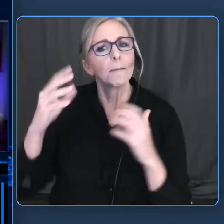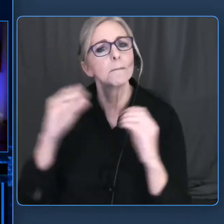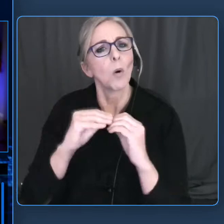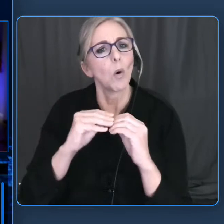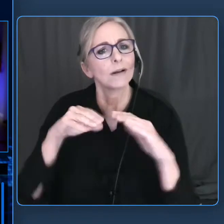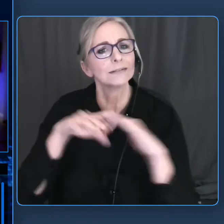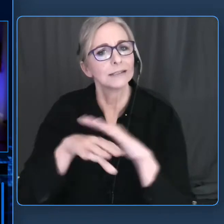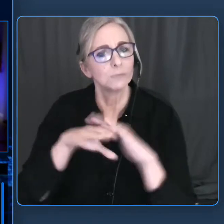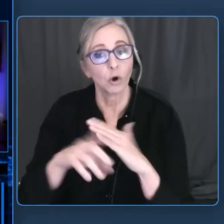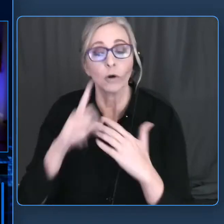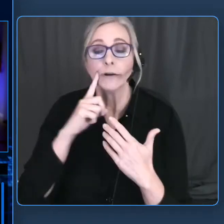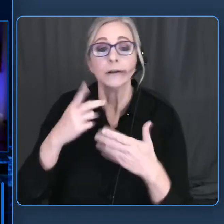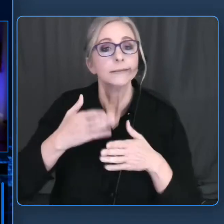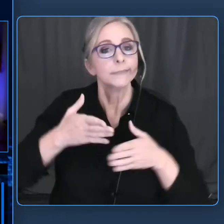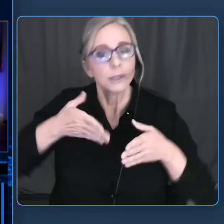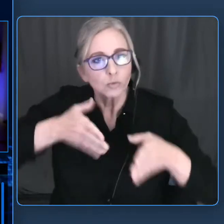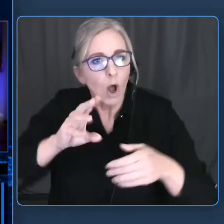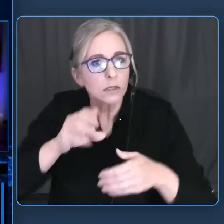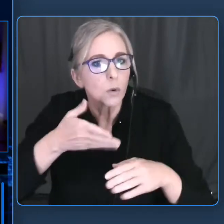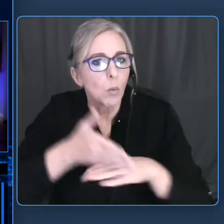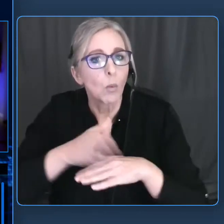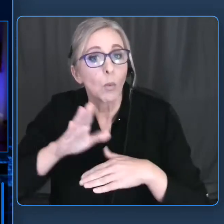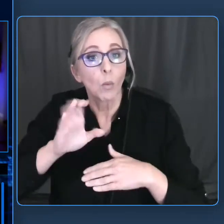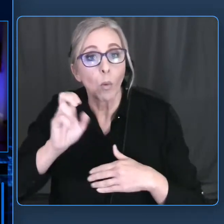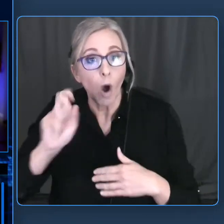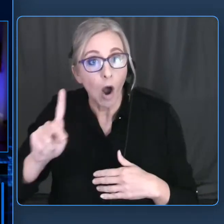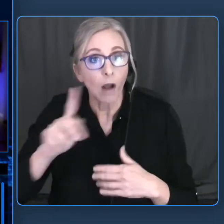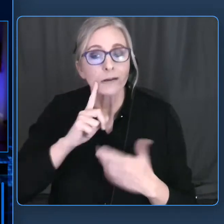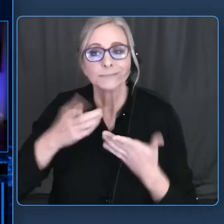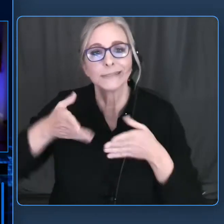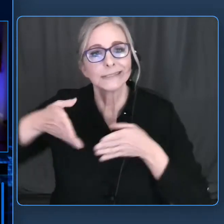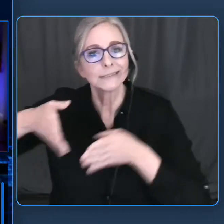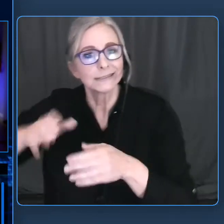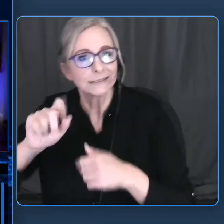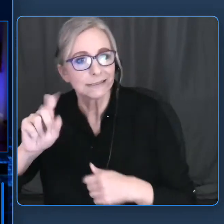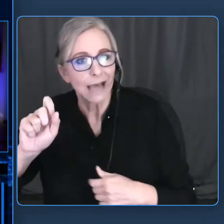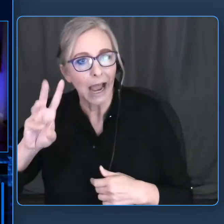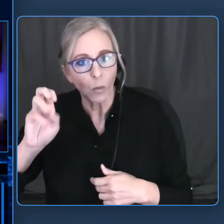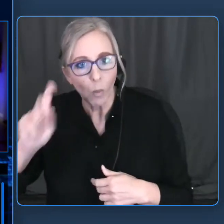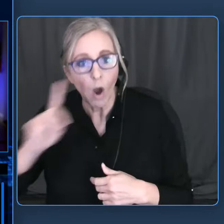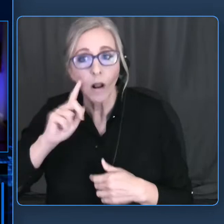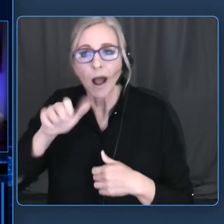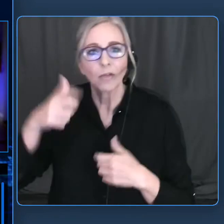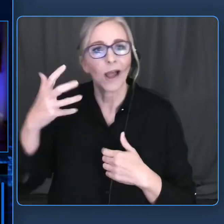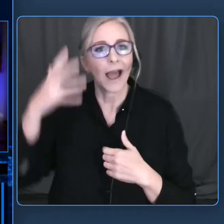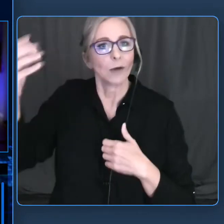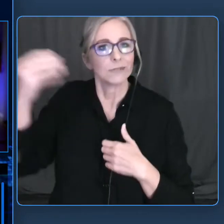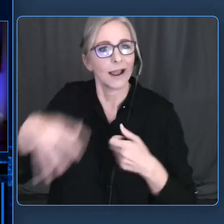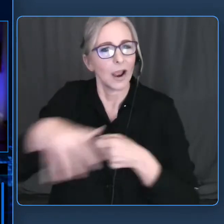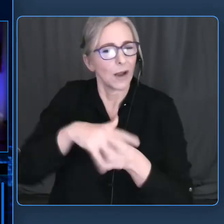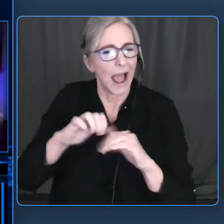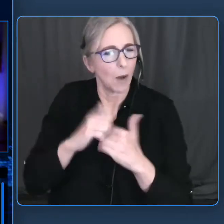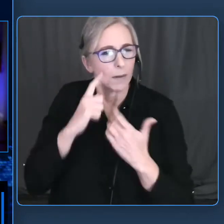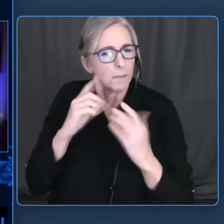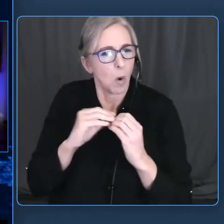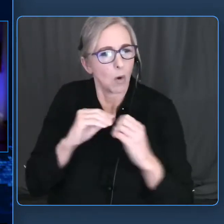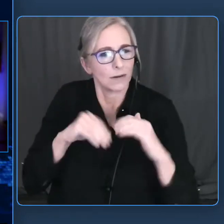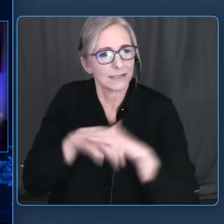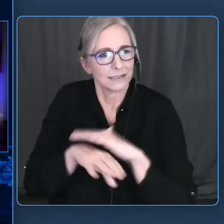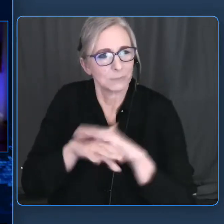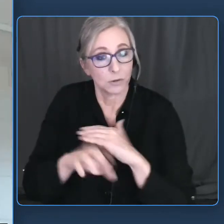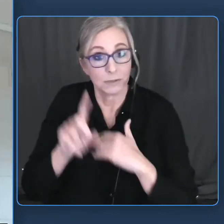more accessible, such as crosswalks, sidewalks, and other outdoor areas? And Danny.